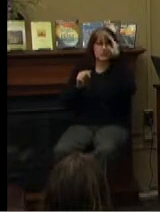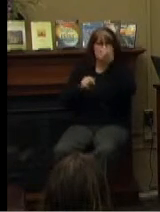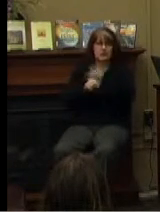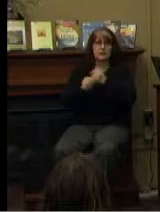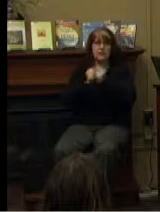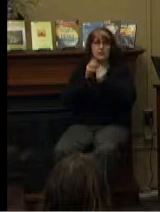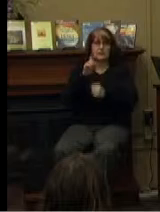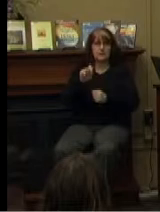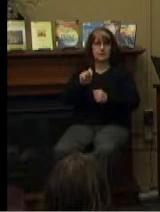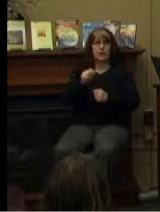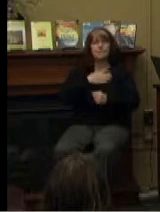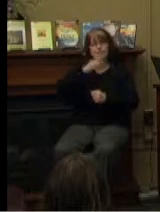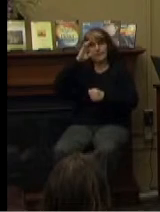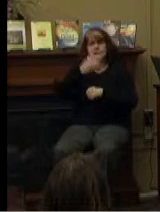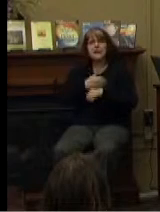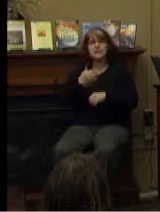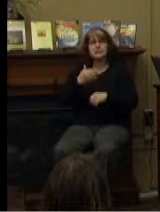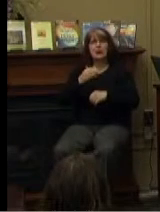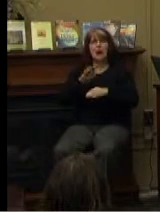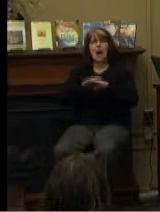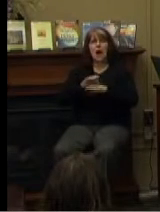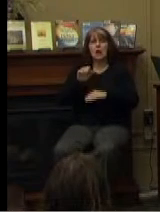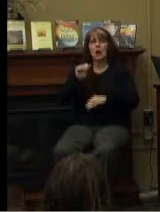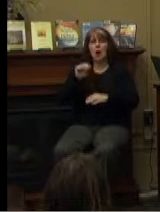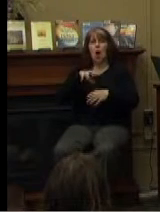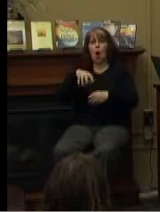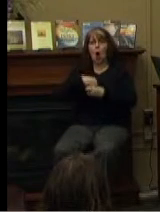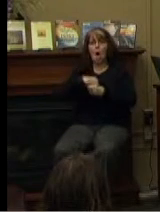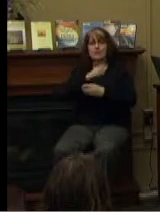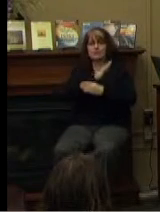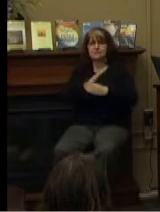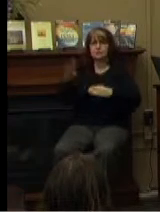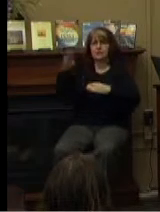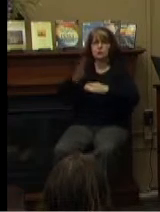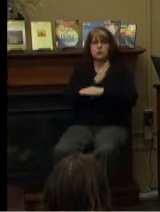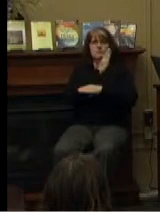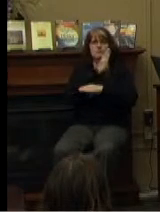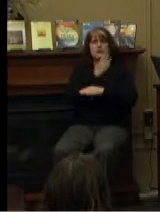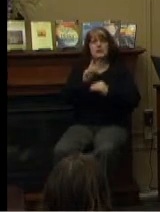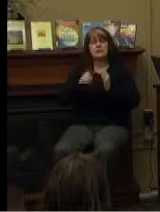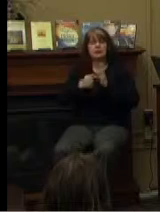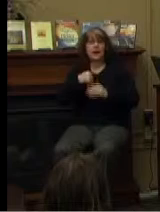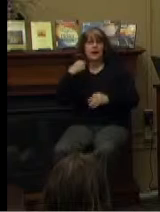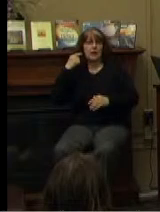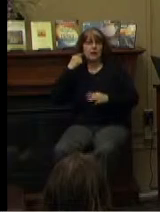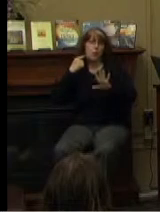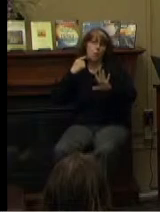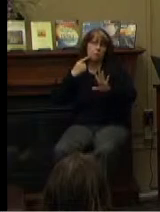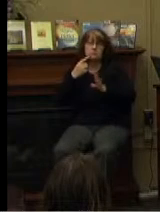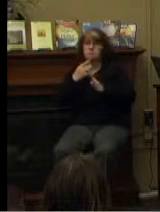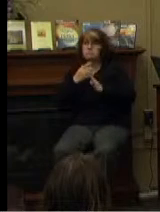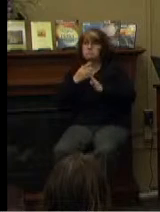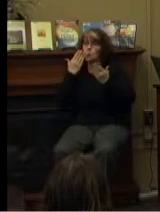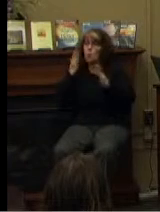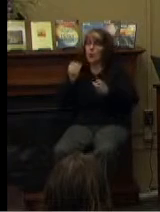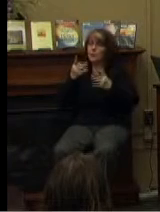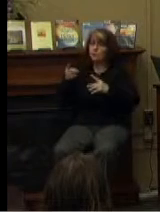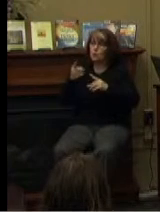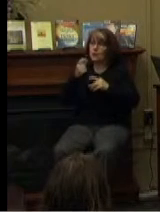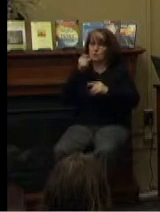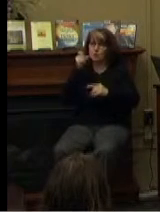are on the autism spectrum, and sometimes I hear, or even with, I don't know how many of you were in chapel